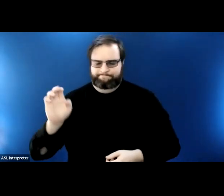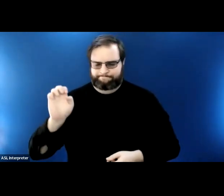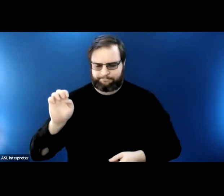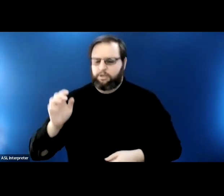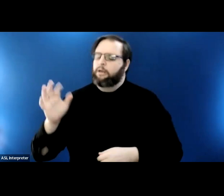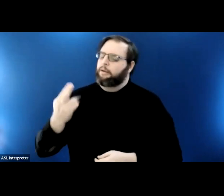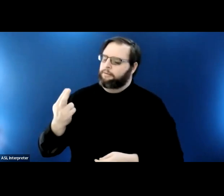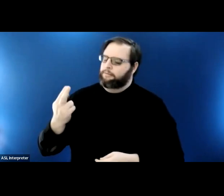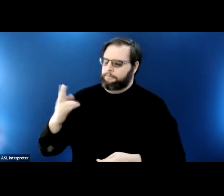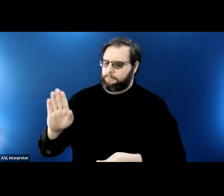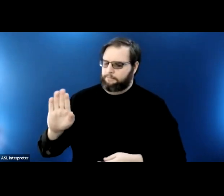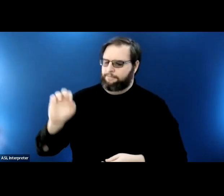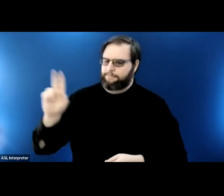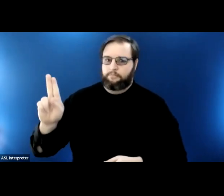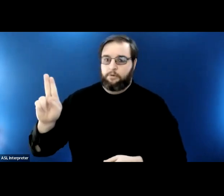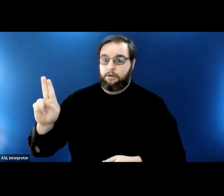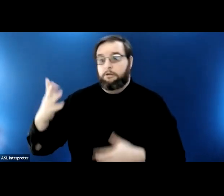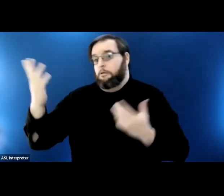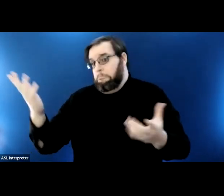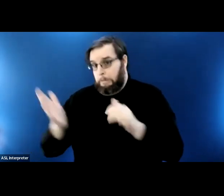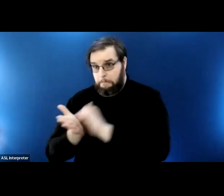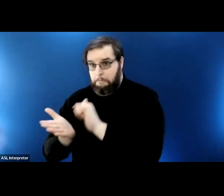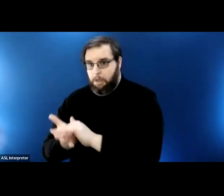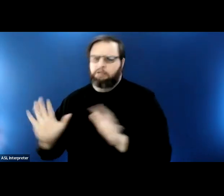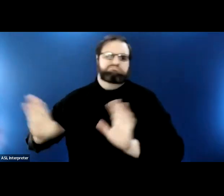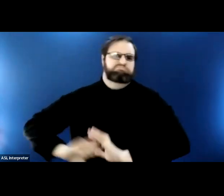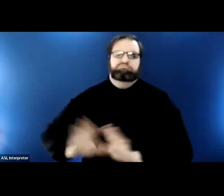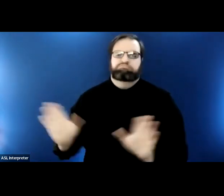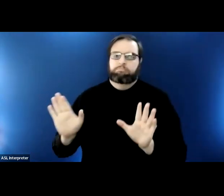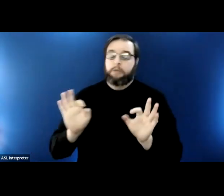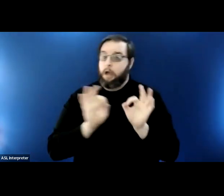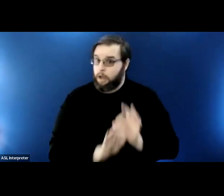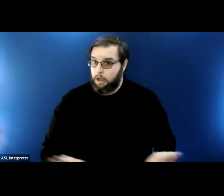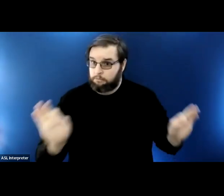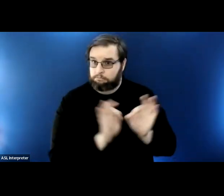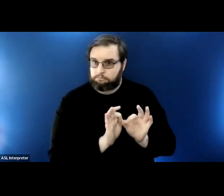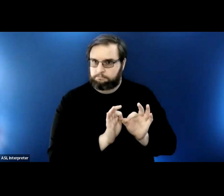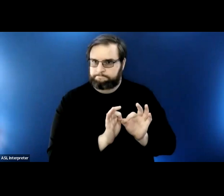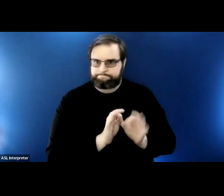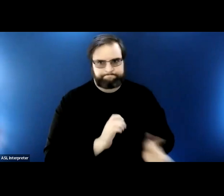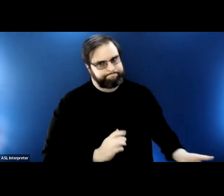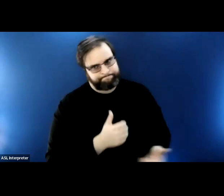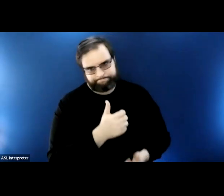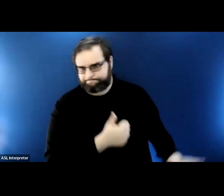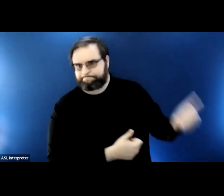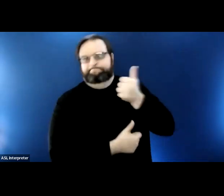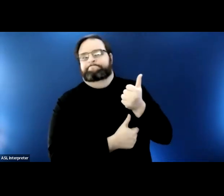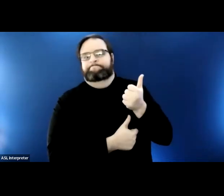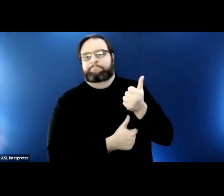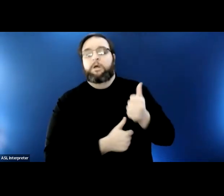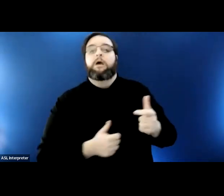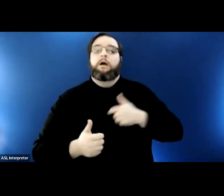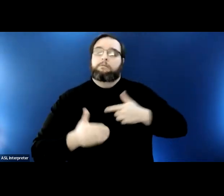Impossible? Of course it's not. Critically important? It is, of course. And I invite you to join